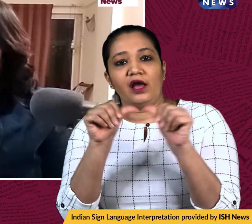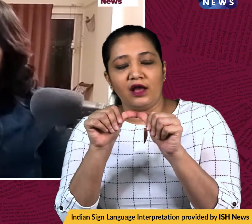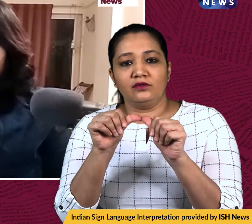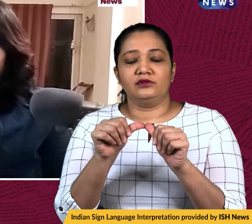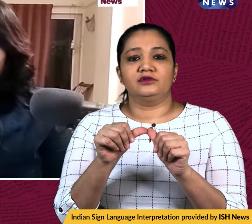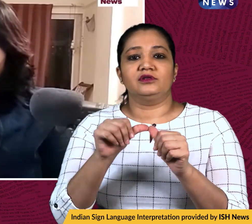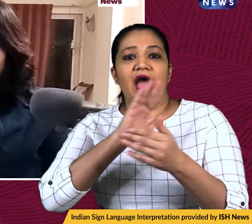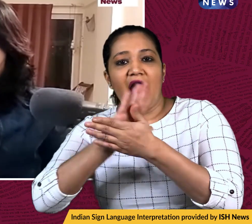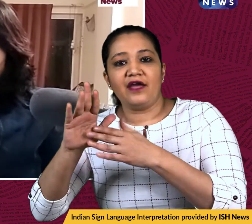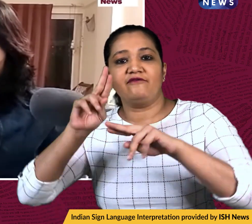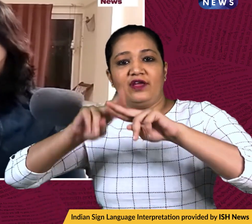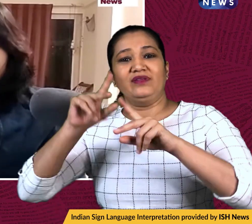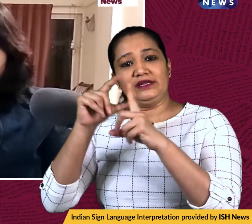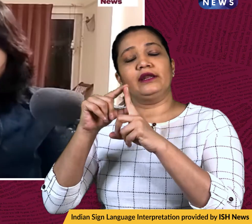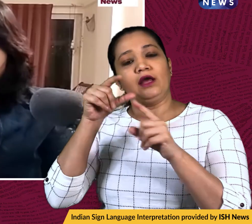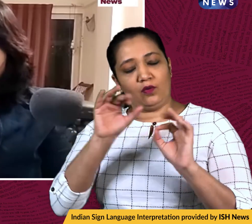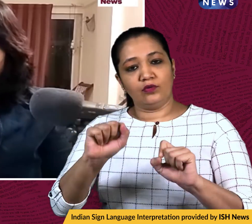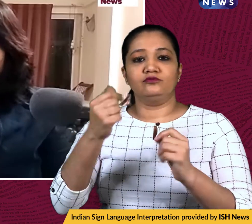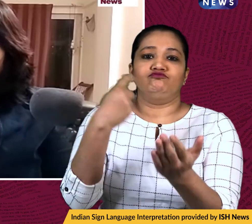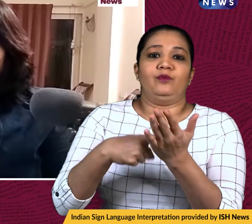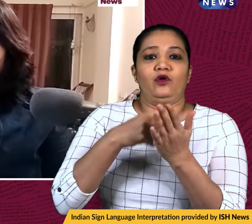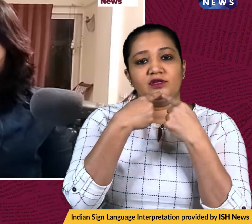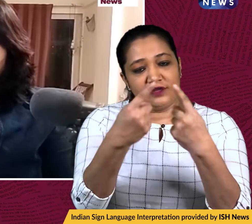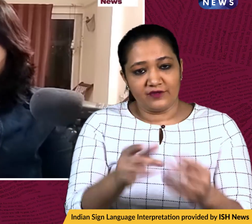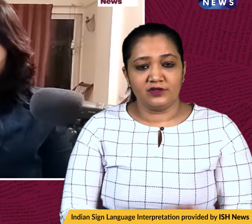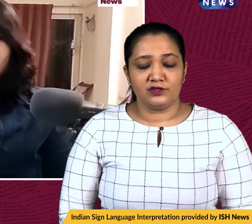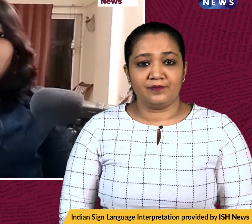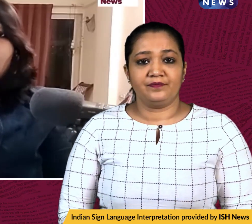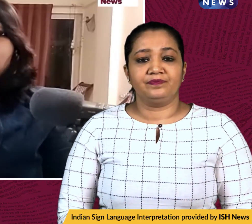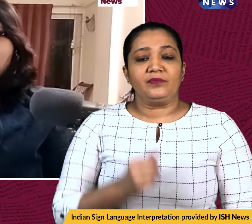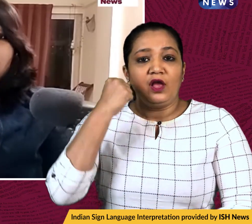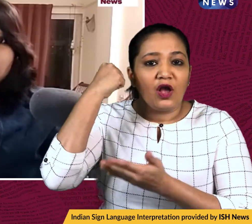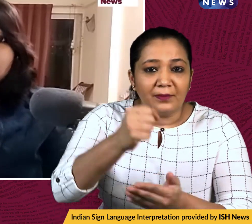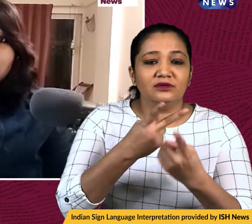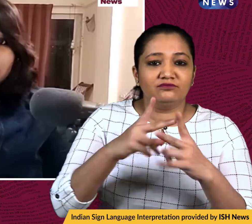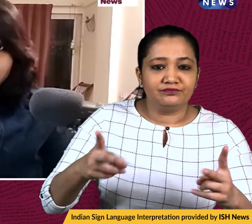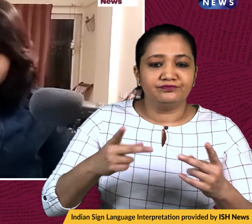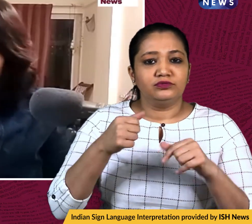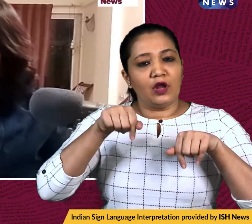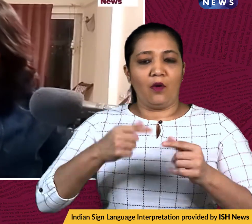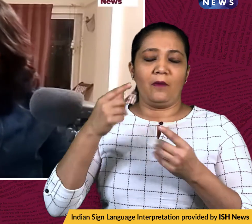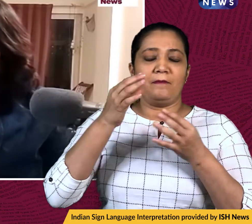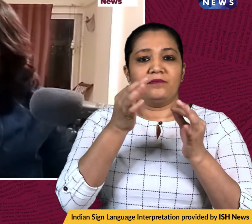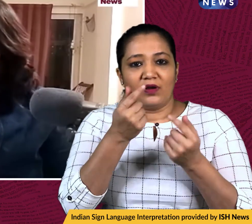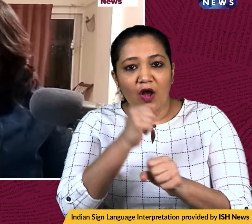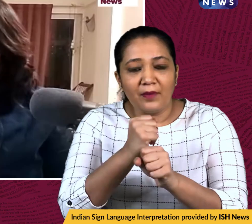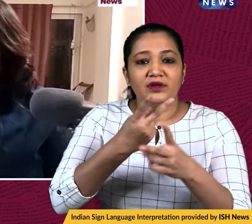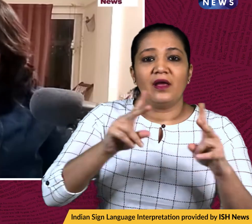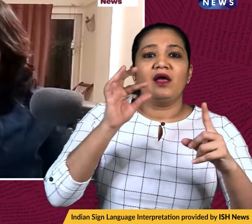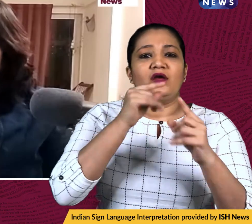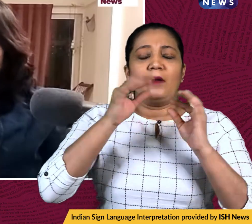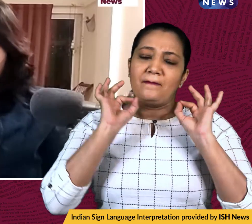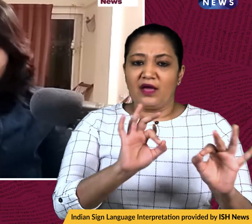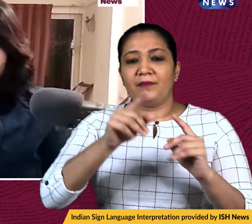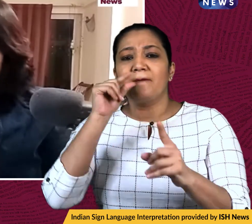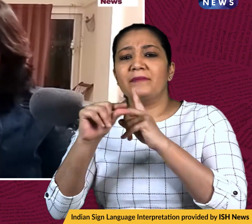accounts and high-frequency data. He also went on to say that the government consumption has been reasonably strong, but private